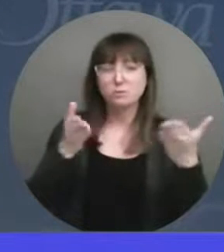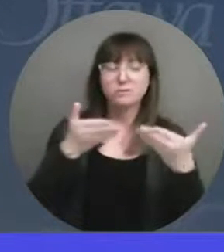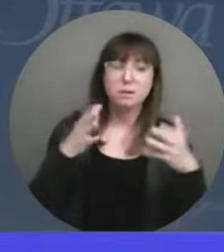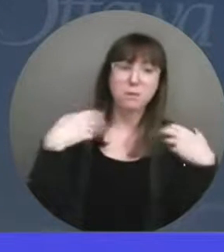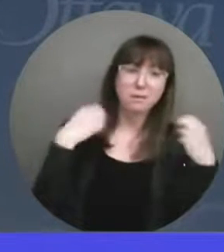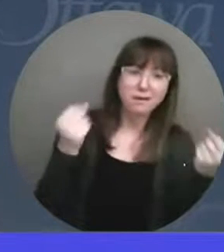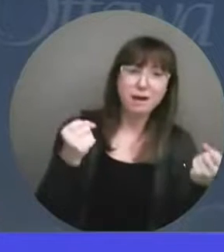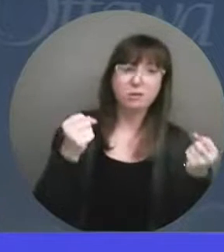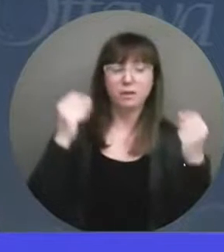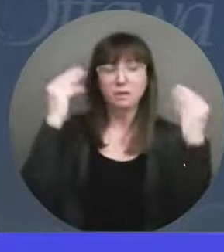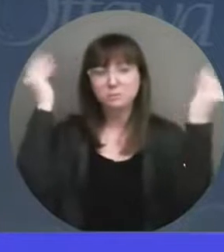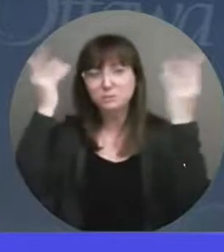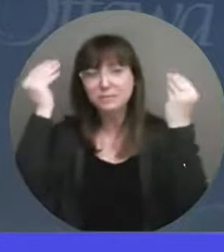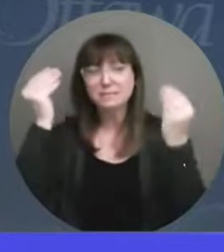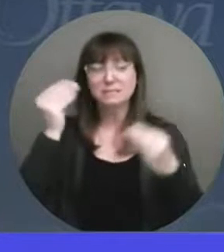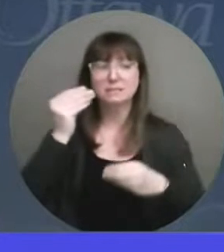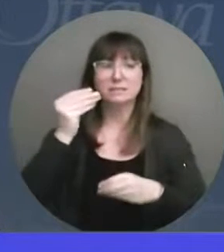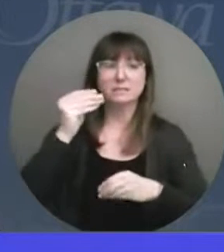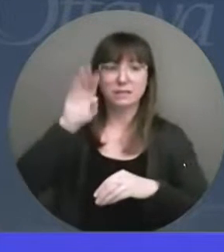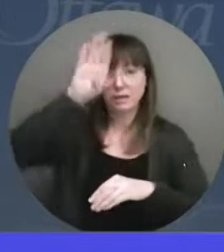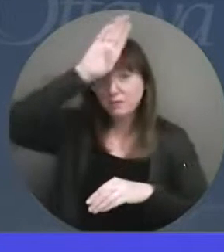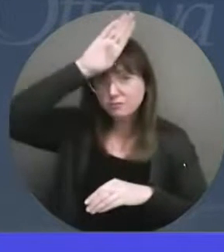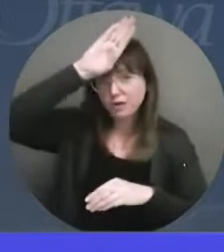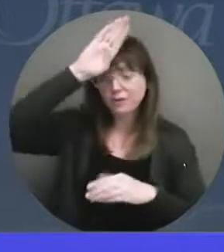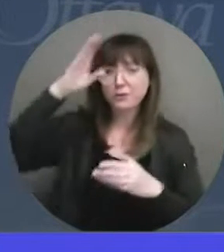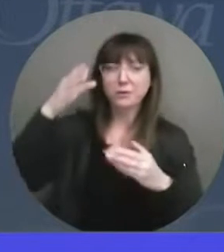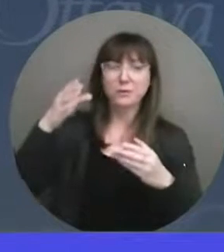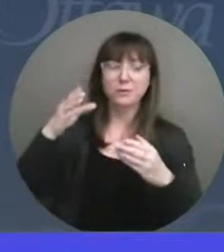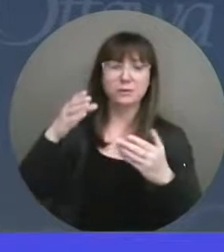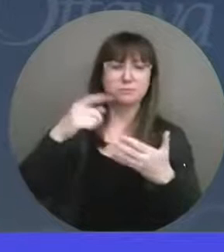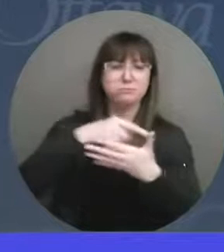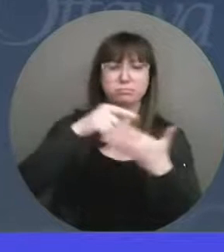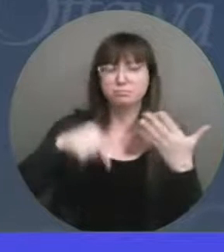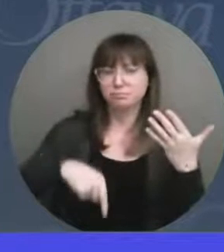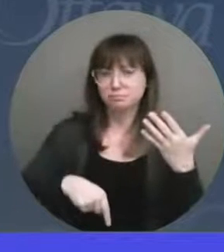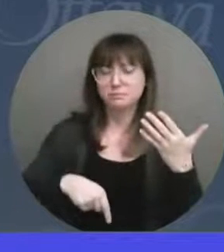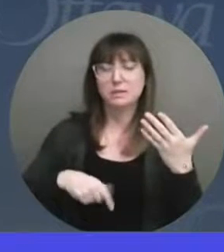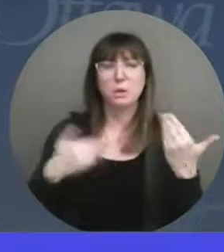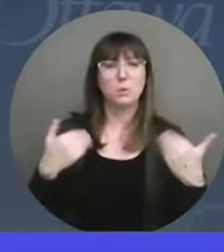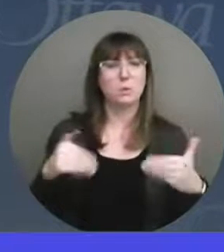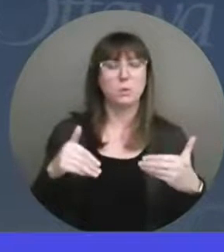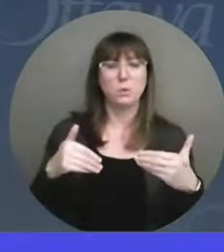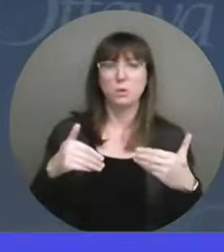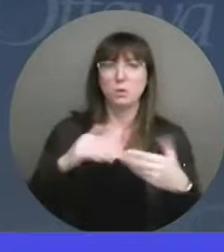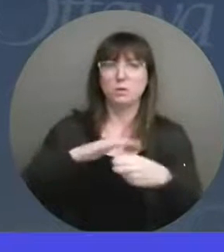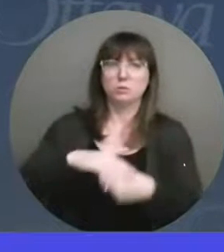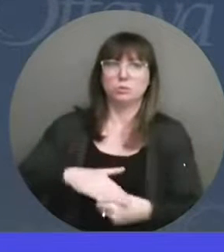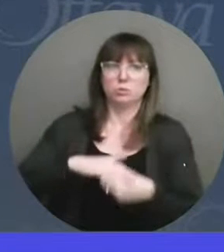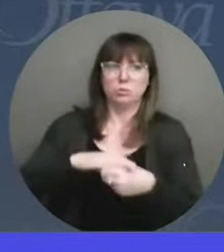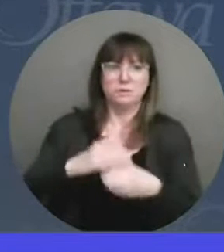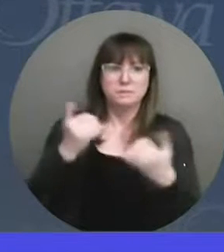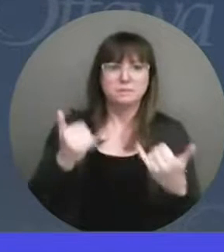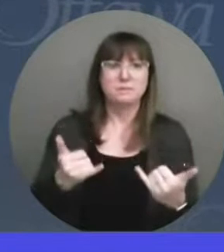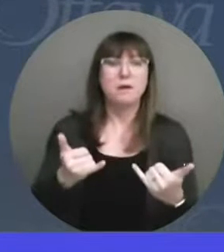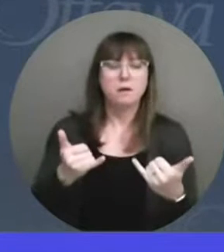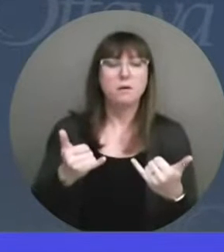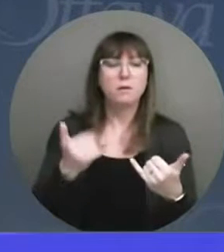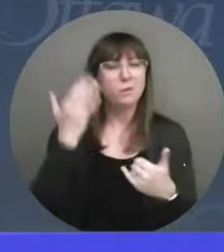fire, and so on, that have come under incredible stress and strain as a result